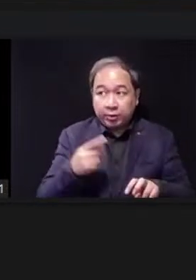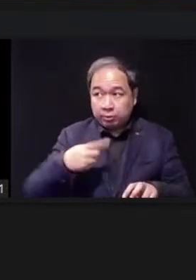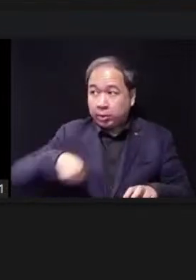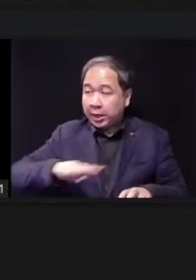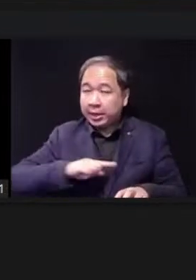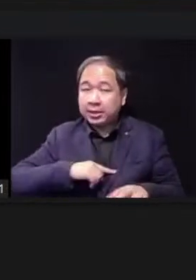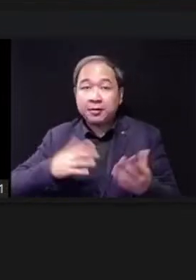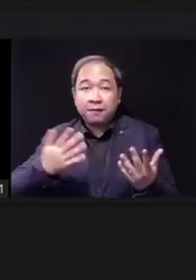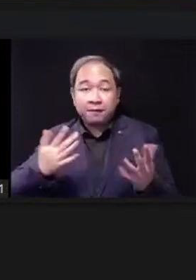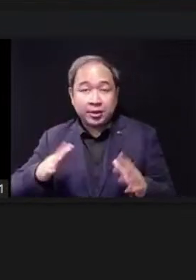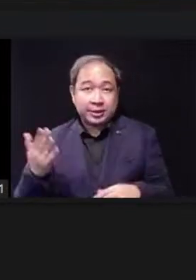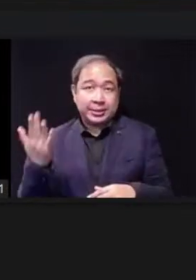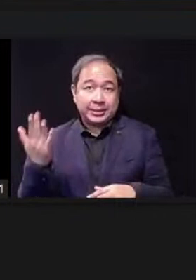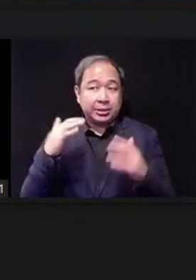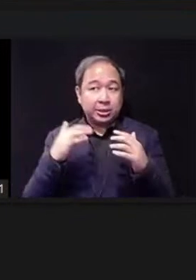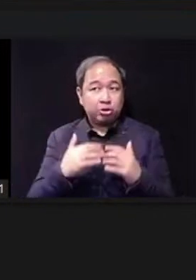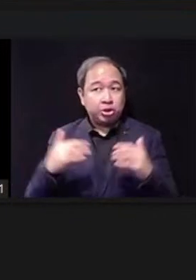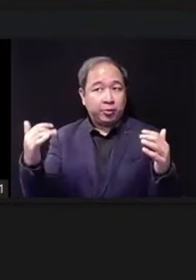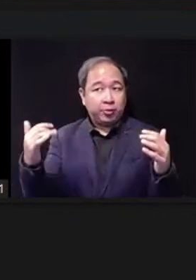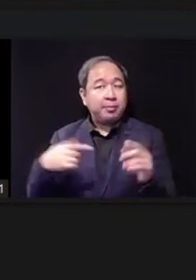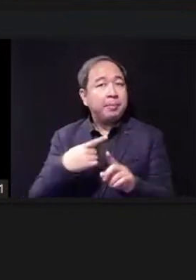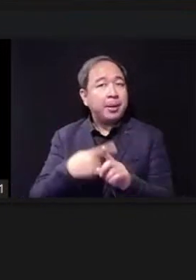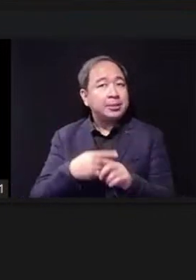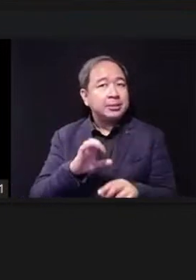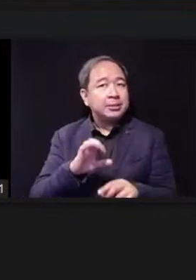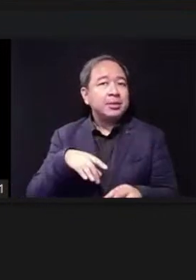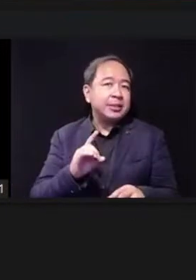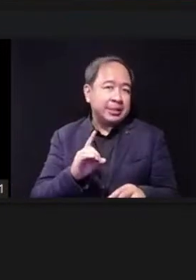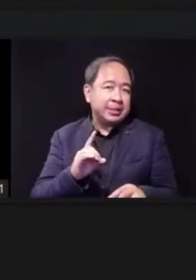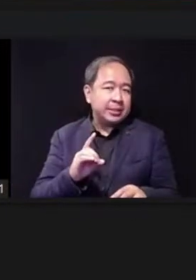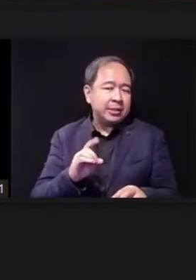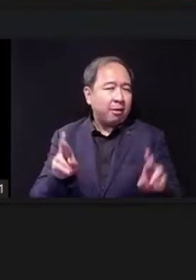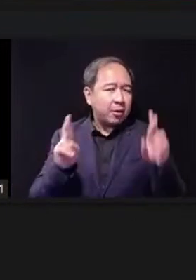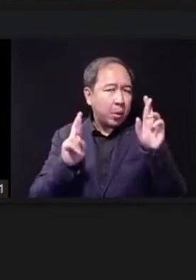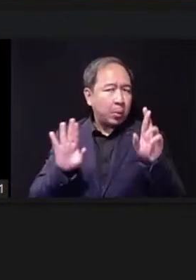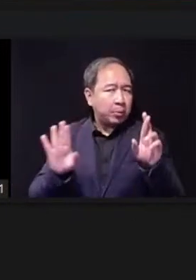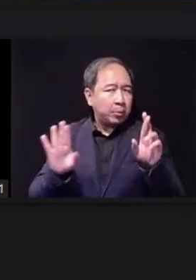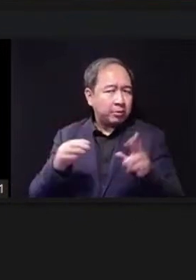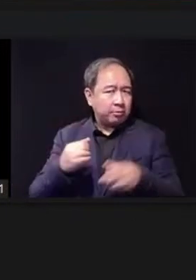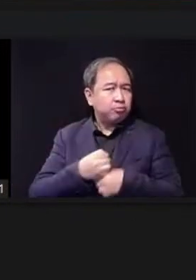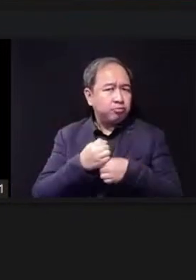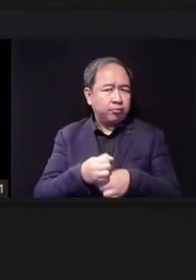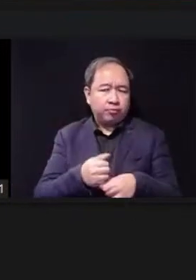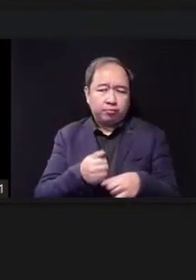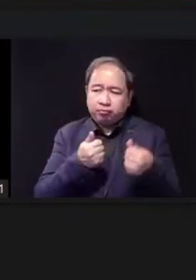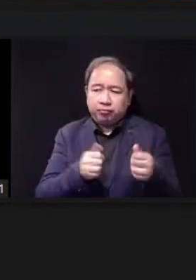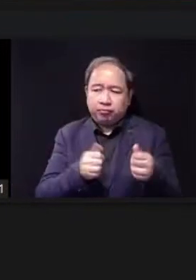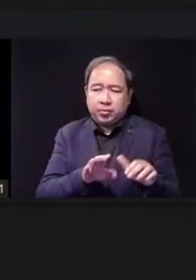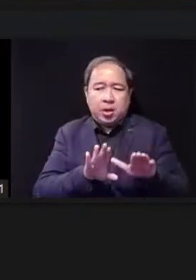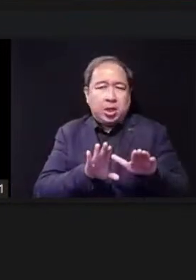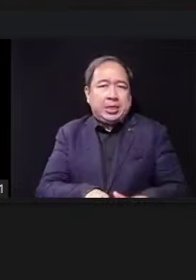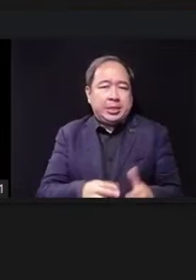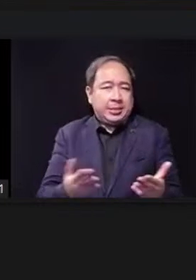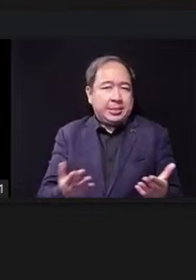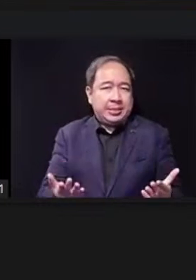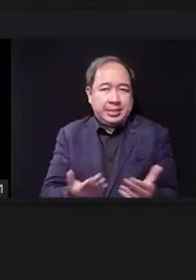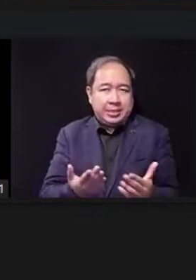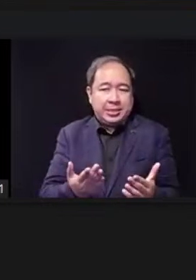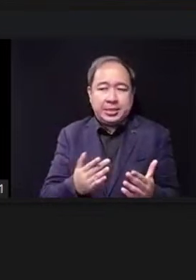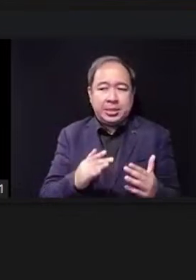General Assembly and in the CPD itself. So we hope that delegations could go along with it here in the context of ESCAP. And